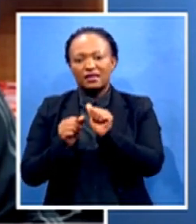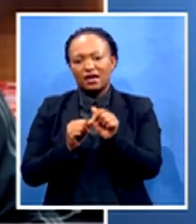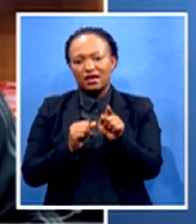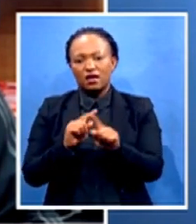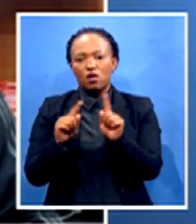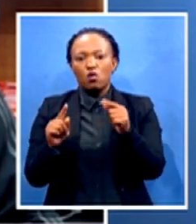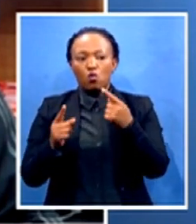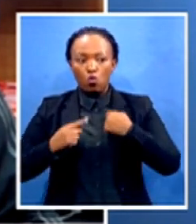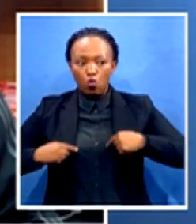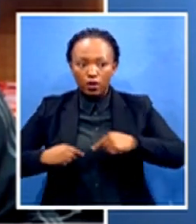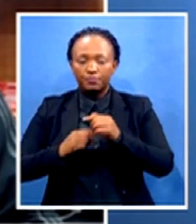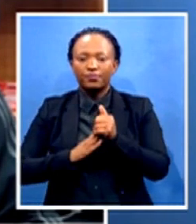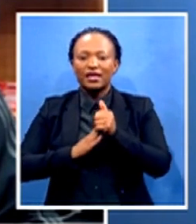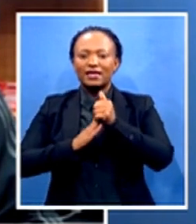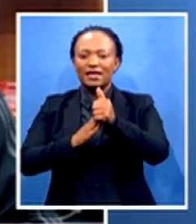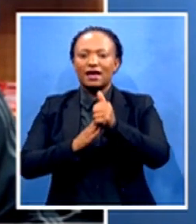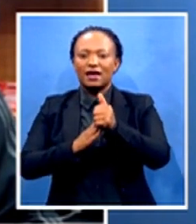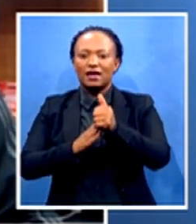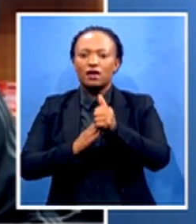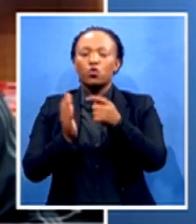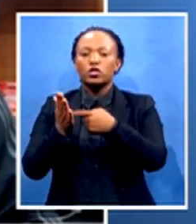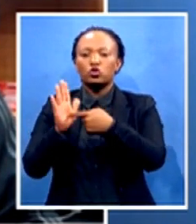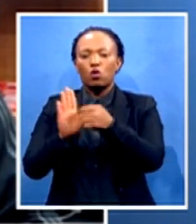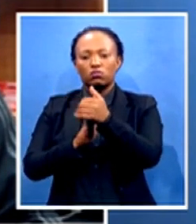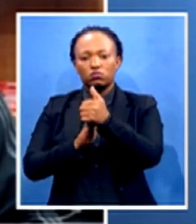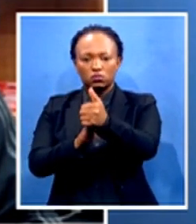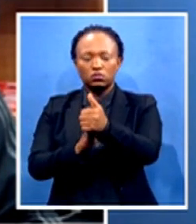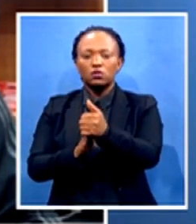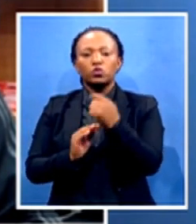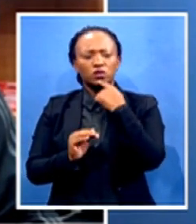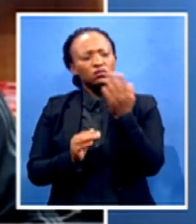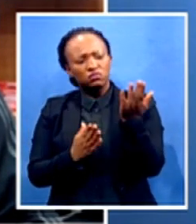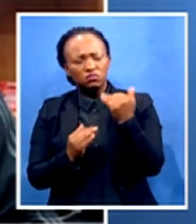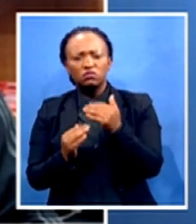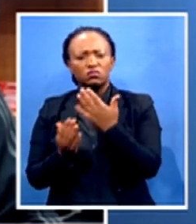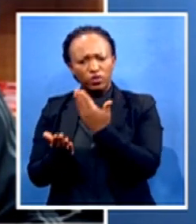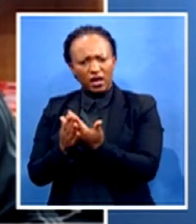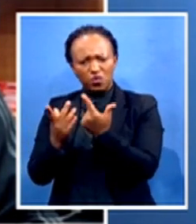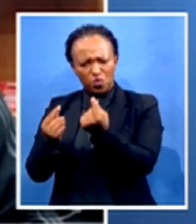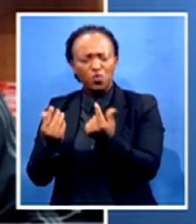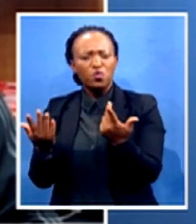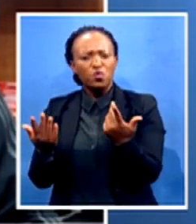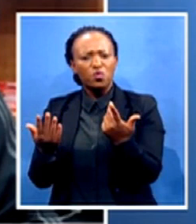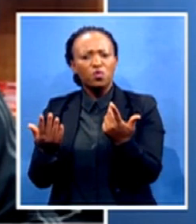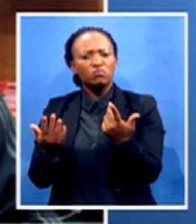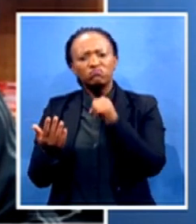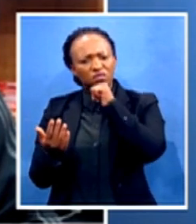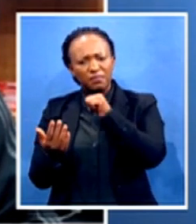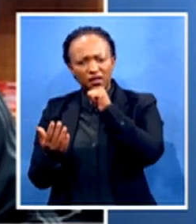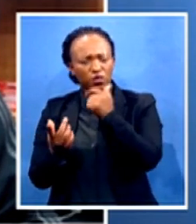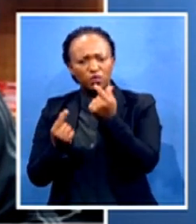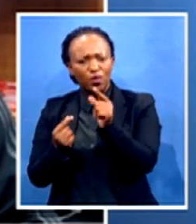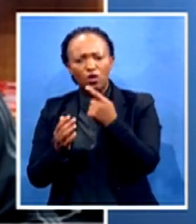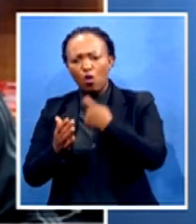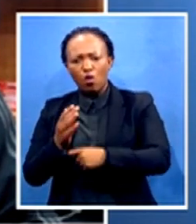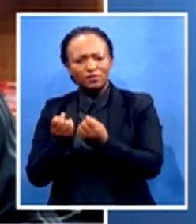show direction to say this is doable, this must be done at all costs. So to support us, when there's a time for the